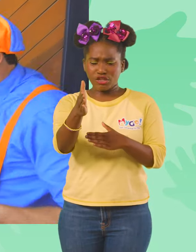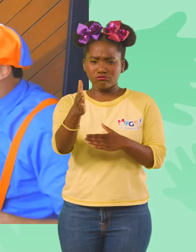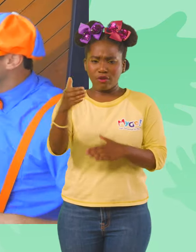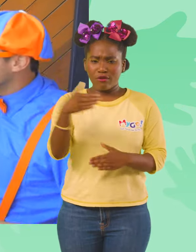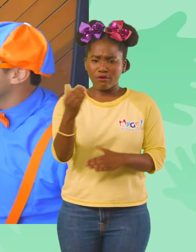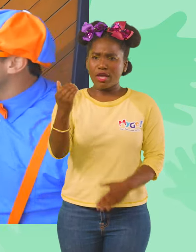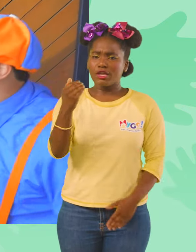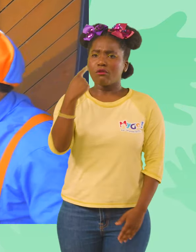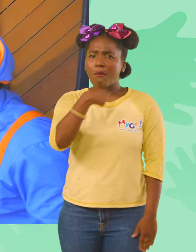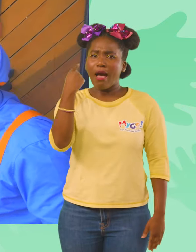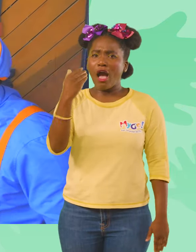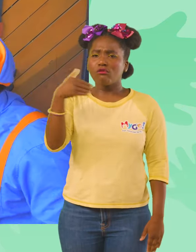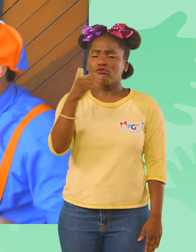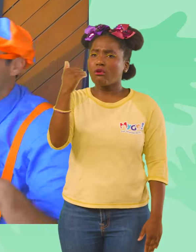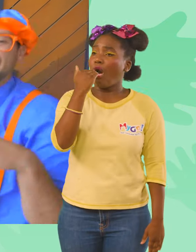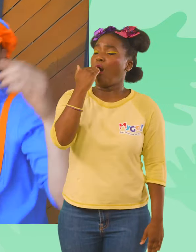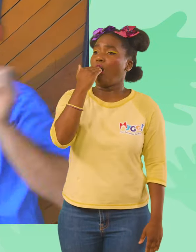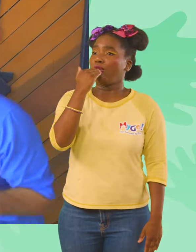mouth. Whoa,